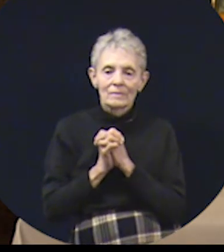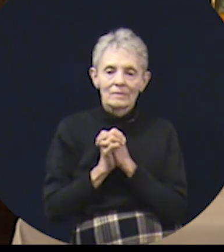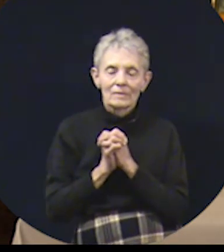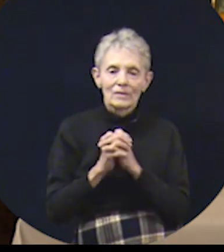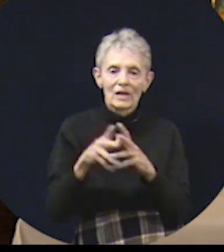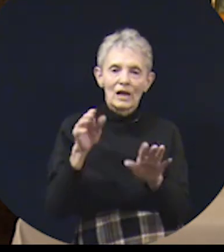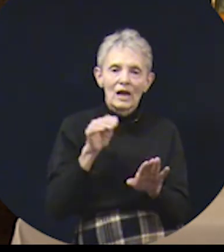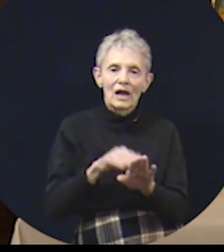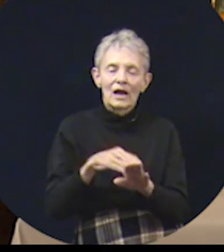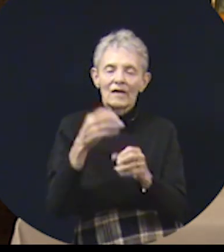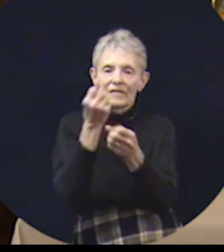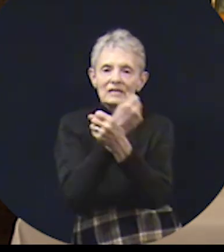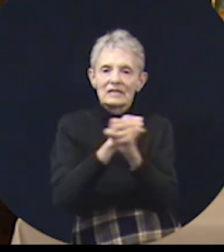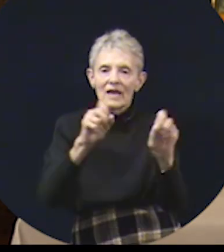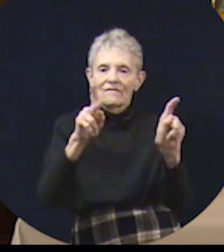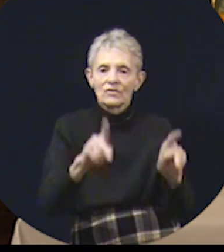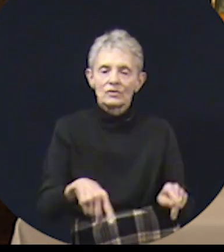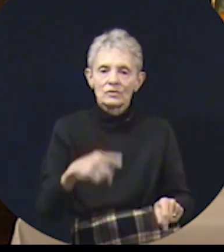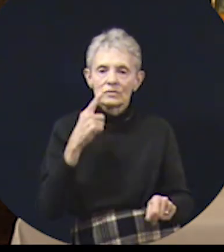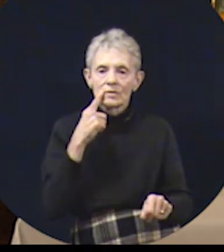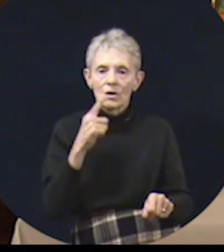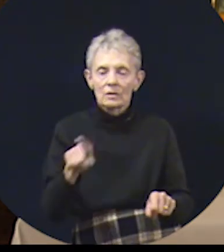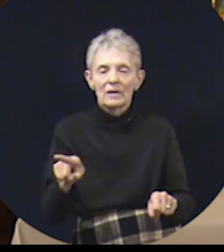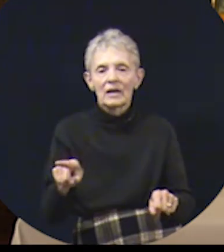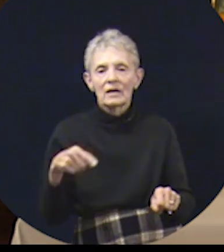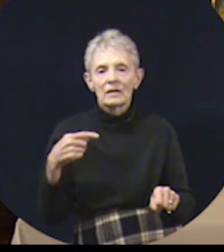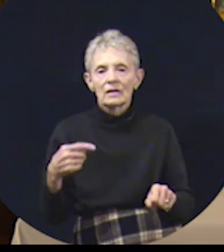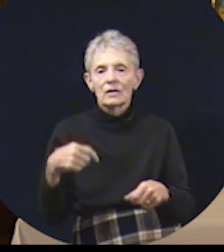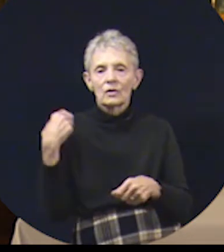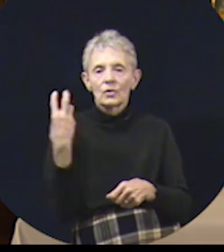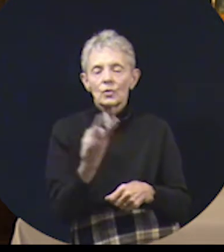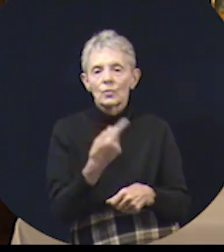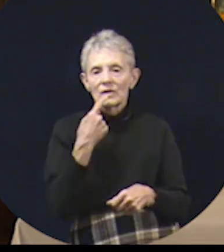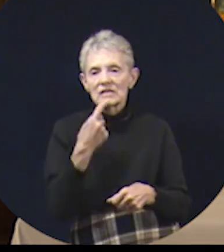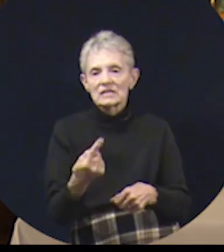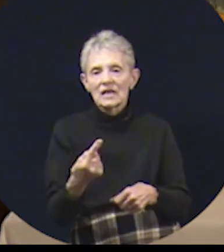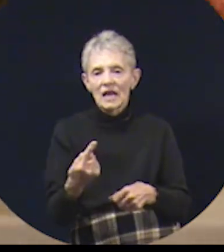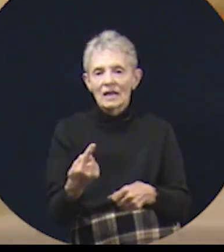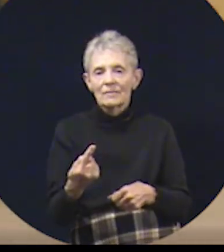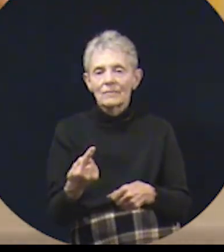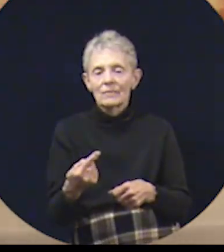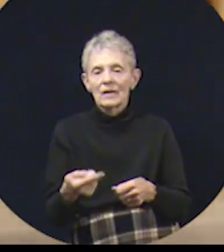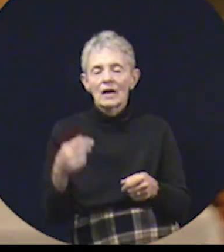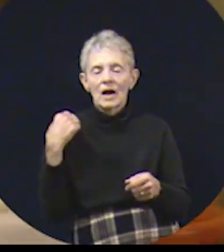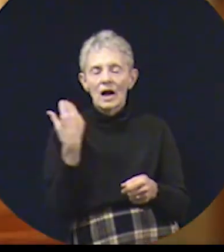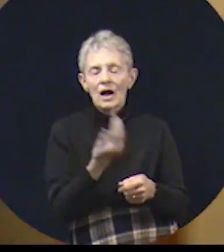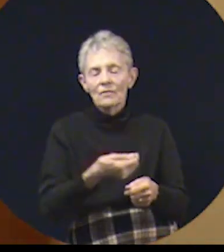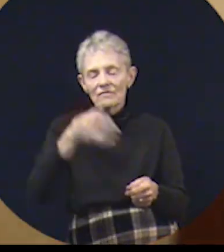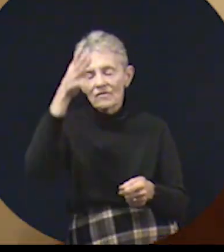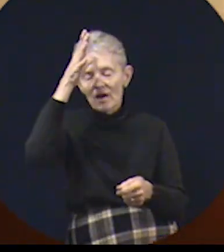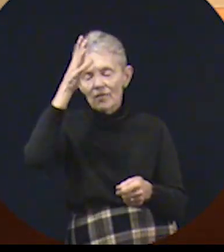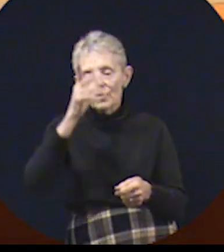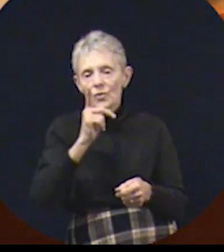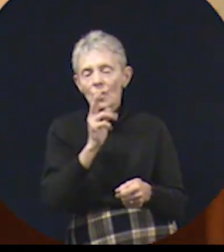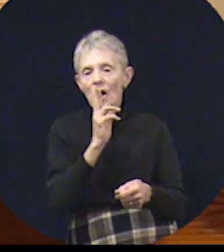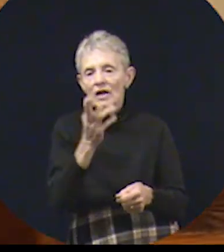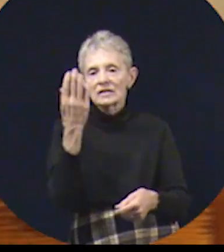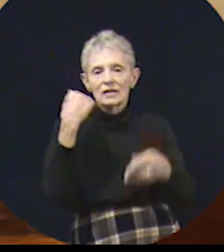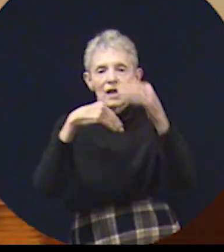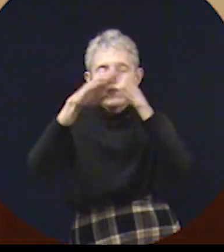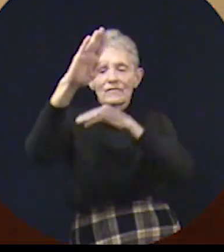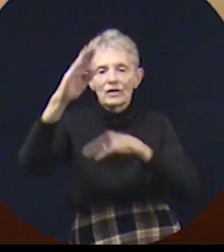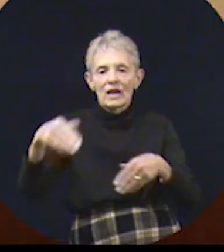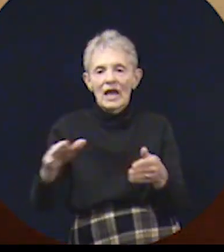At the Savior's command and formed by his divine teaching, we dare to say, Our Father, who art in